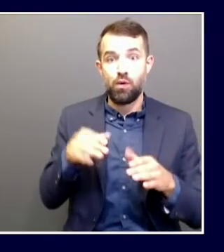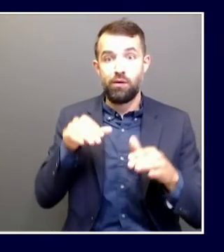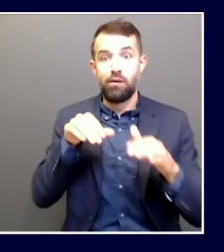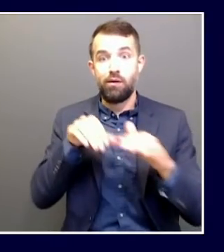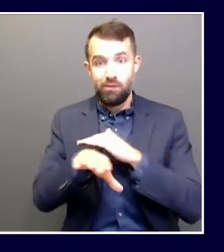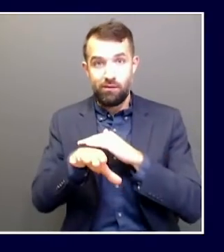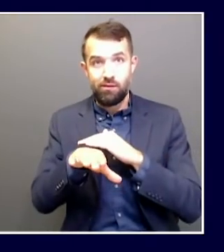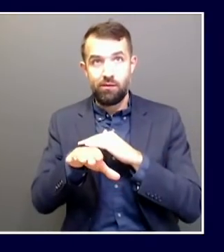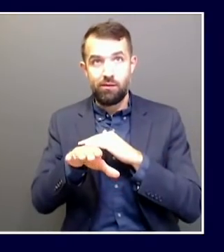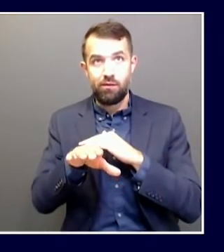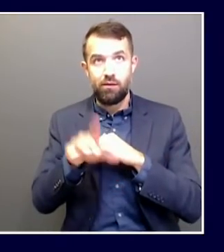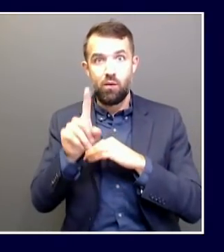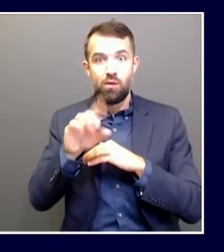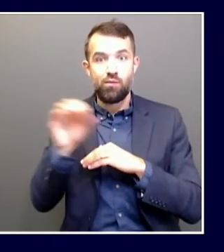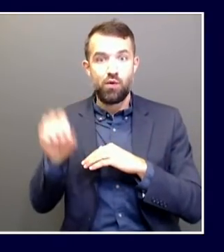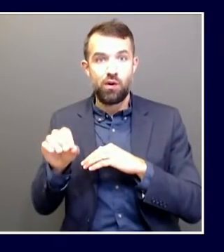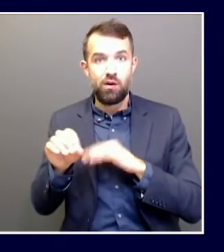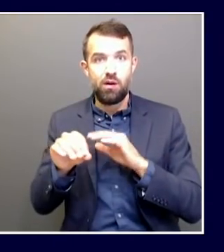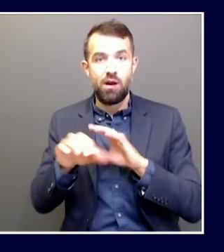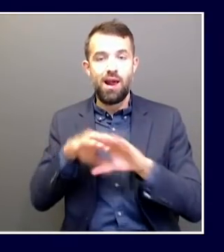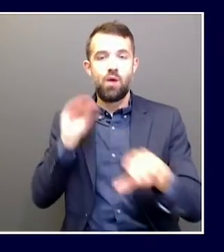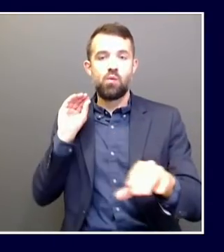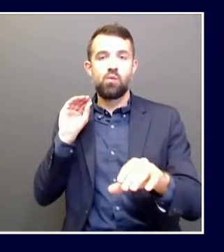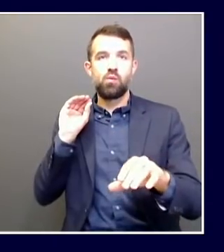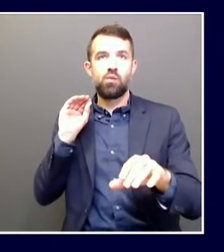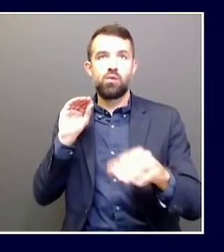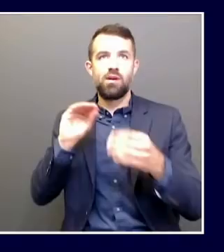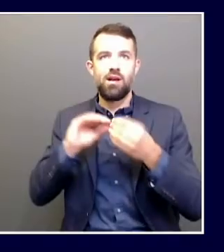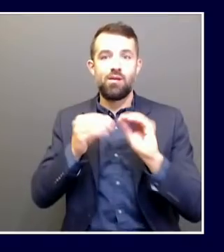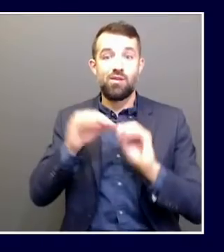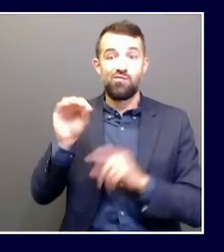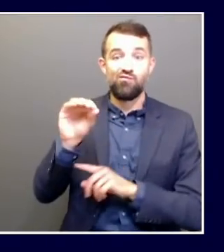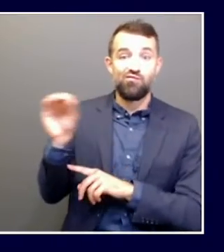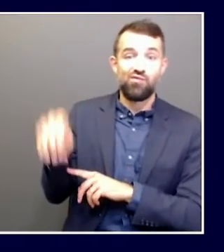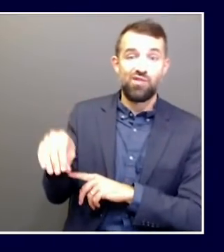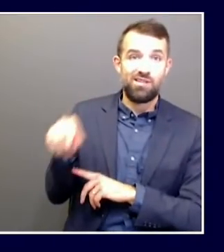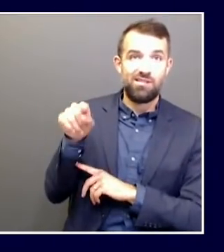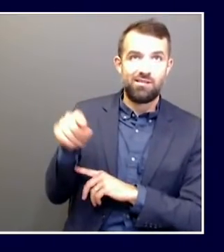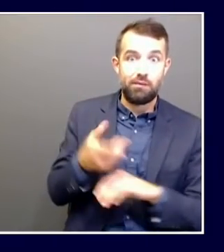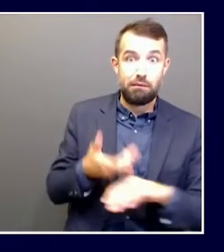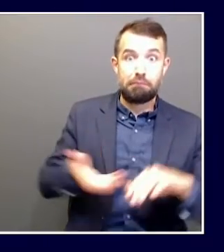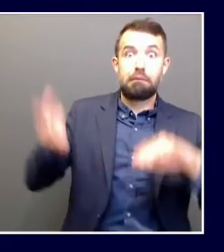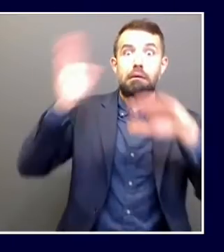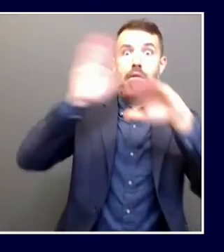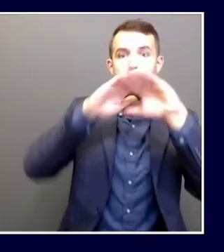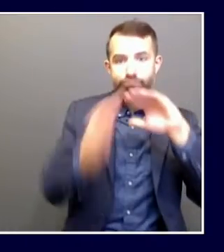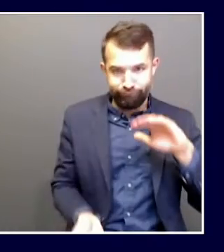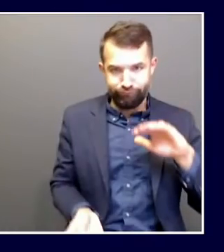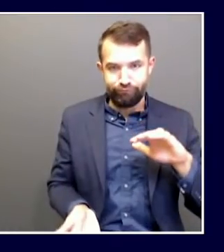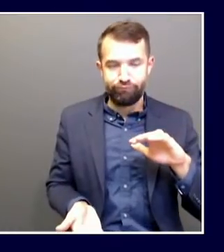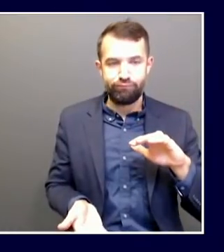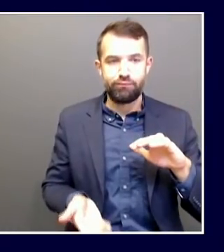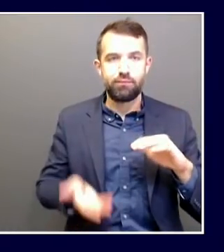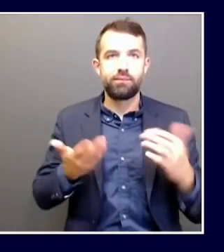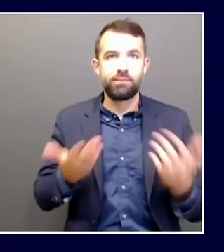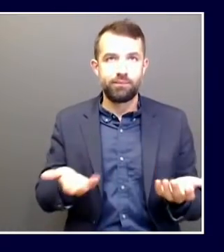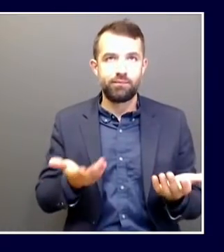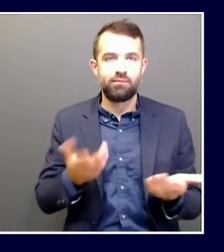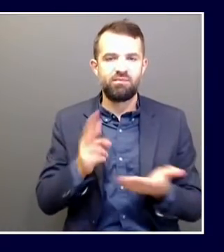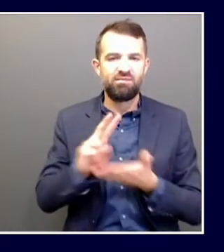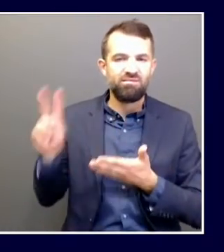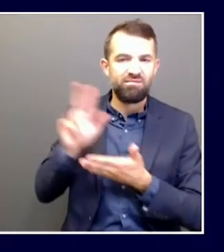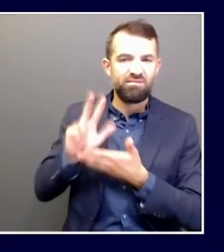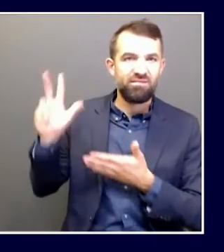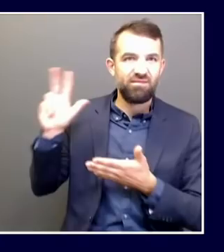as recently as 2 weeks ago, in some of the ICUs in Maine, they were nearly 100% unvaccinated. But it does